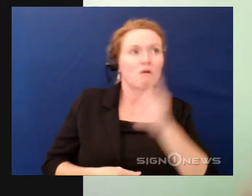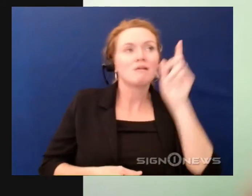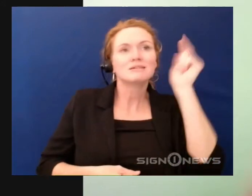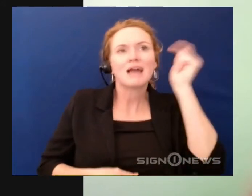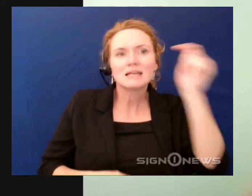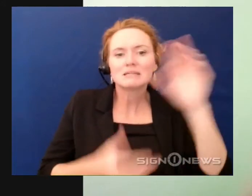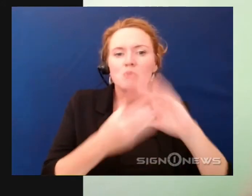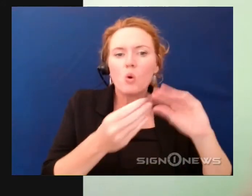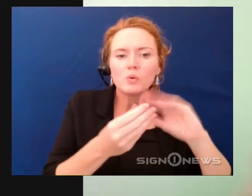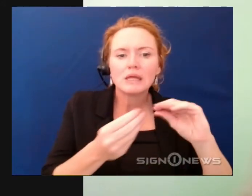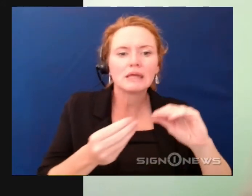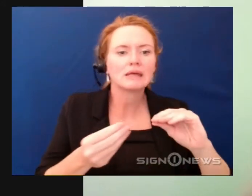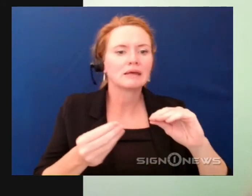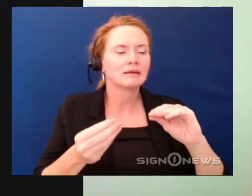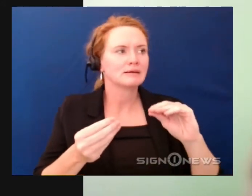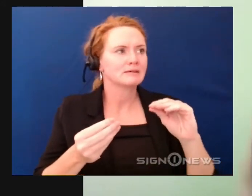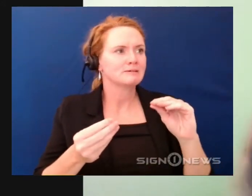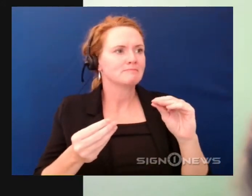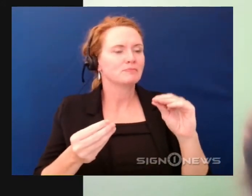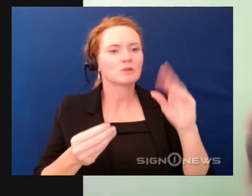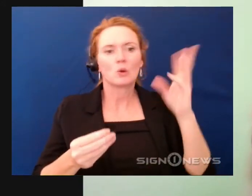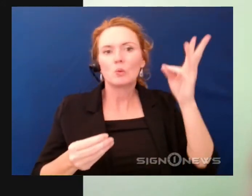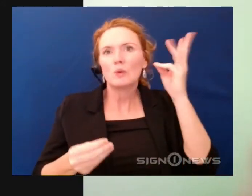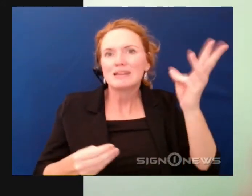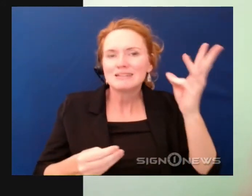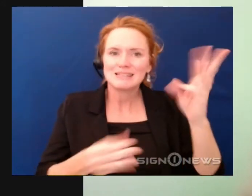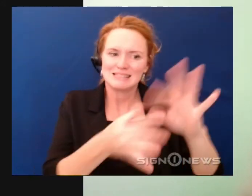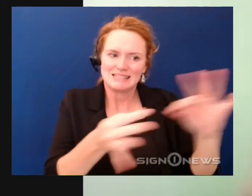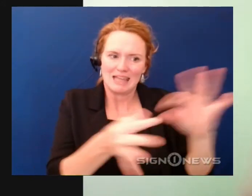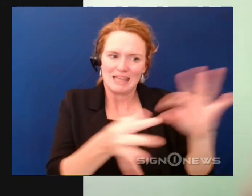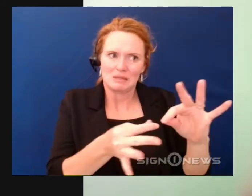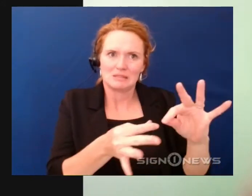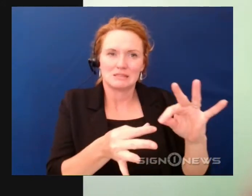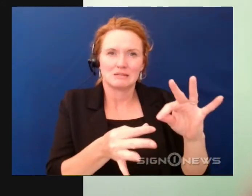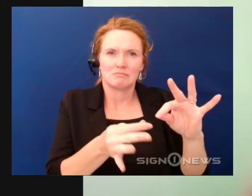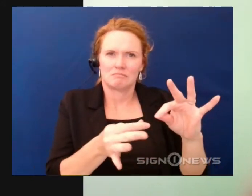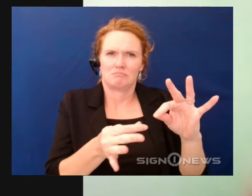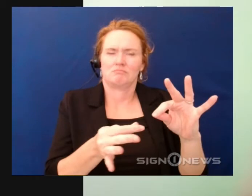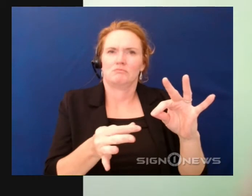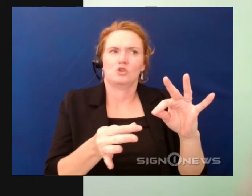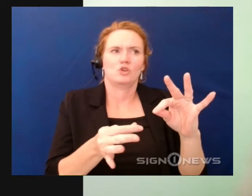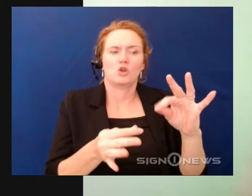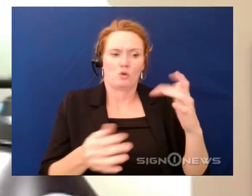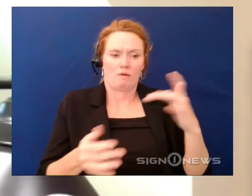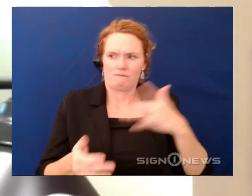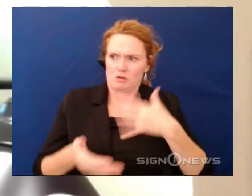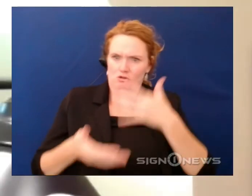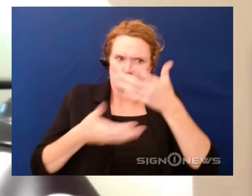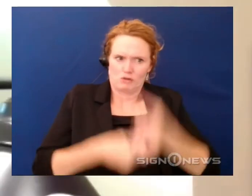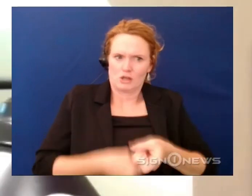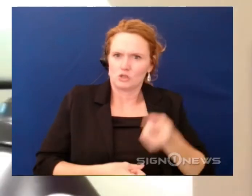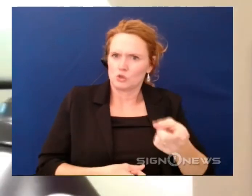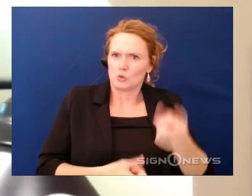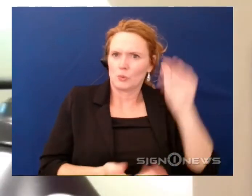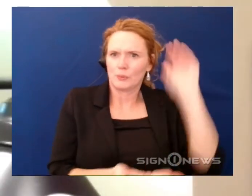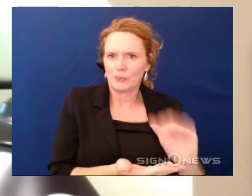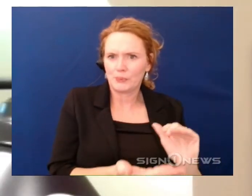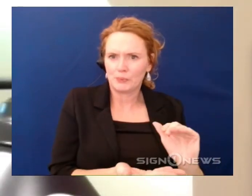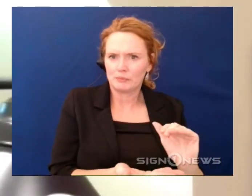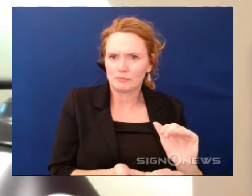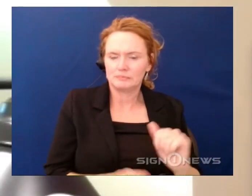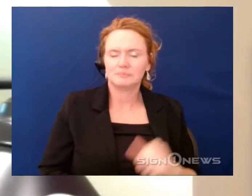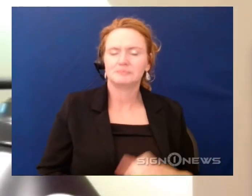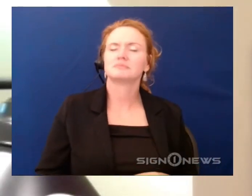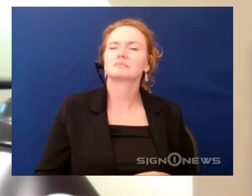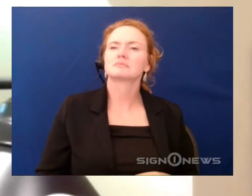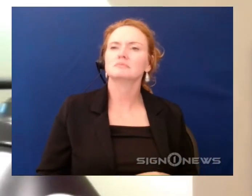comes to witness statements, all those kinds of issues. Mm-hmm. And what about sort of going to college? I know